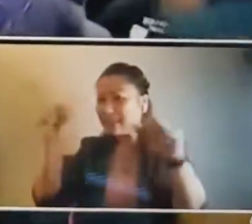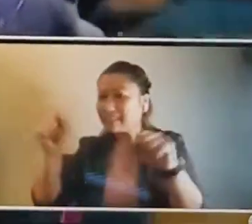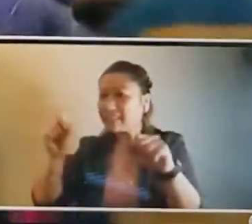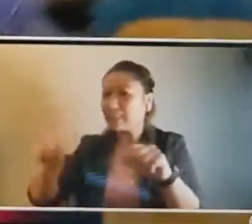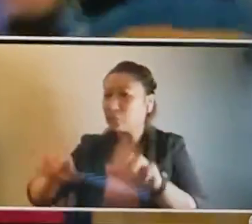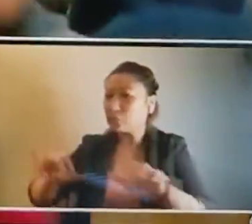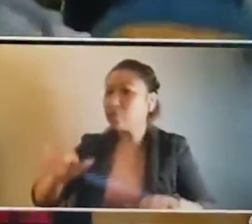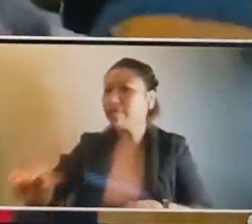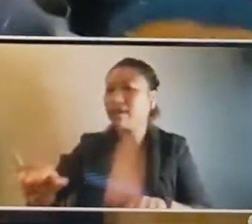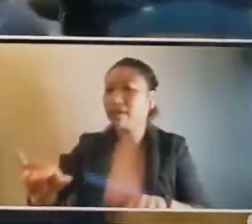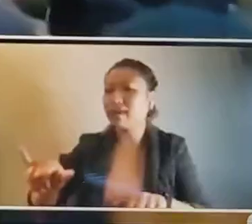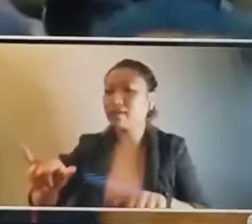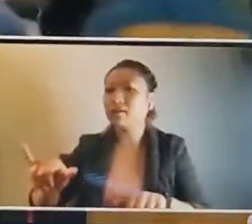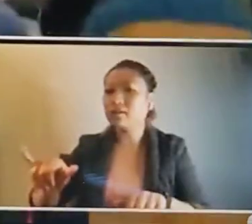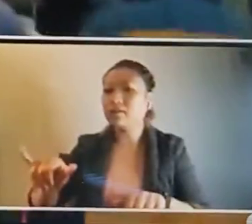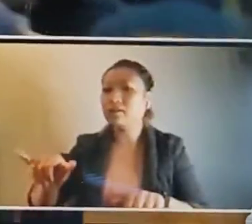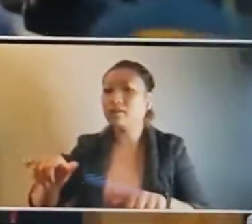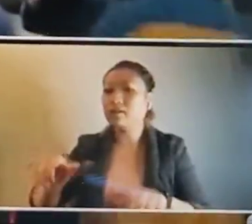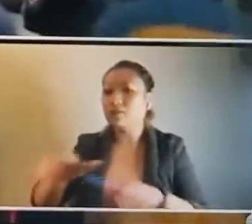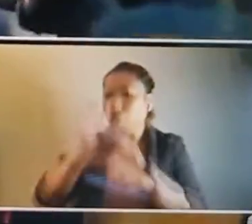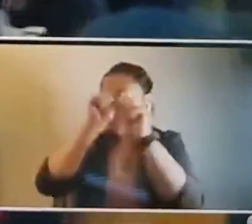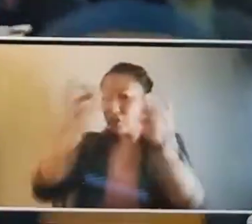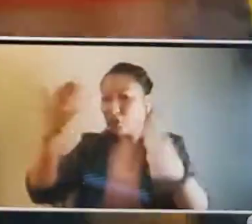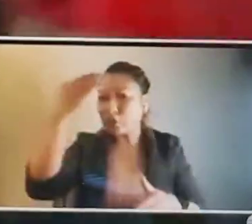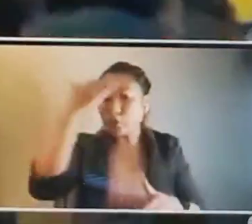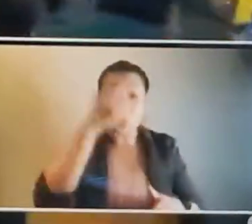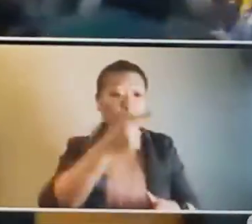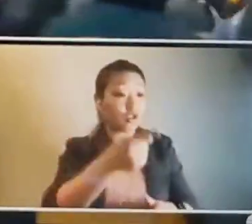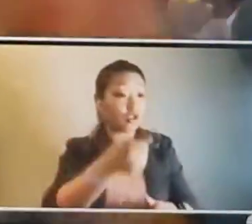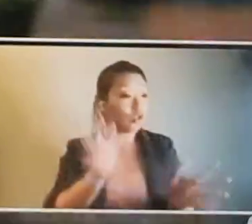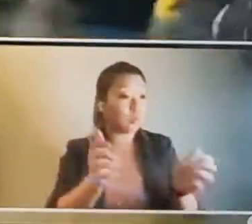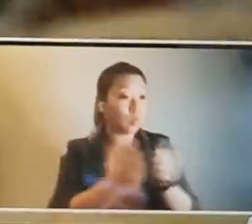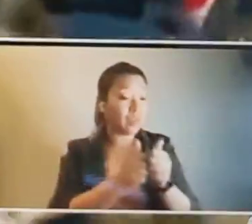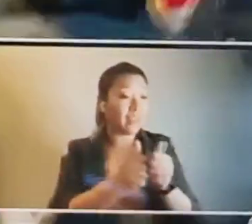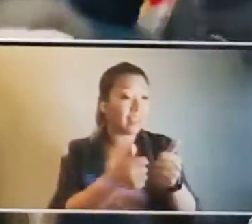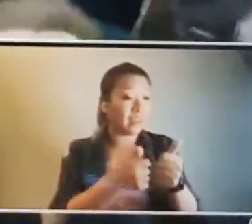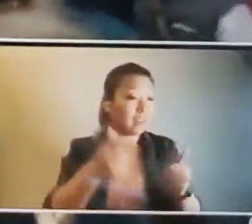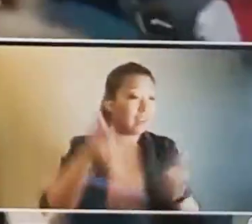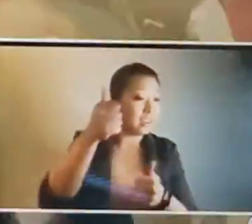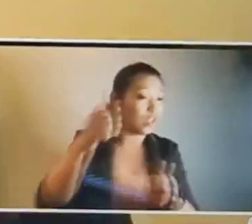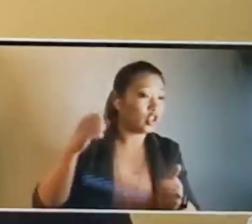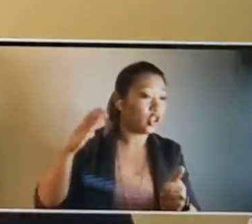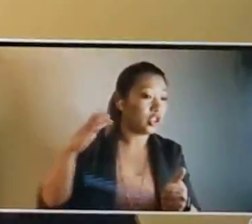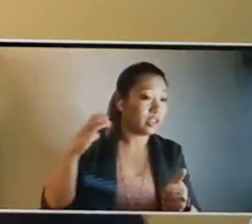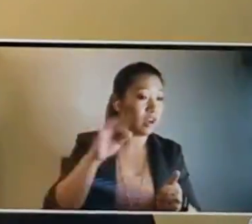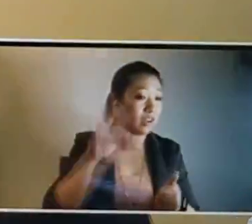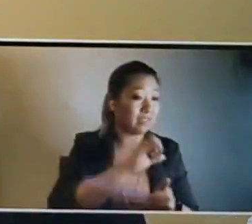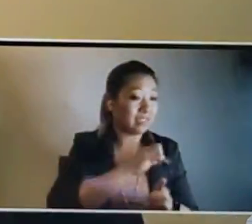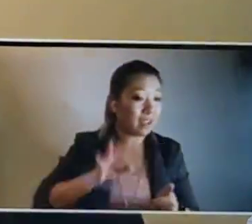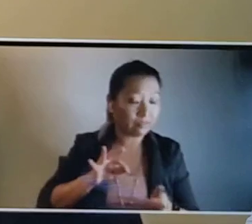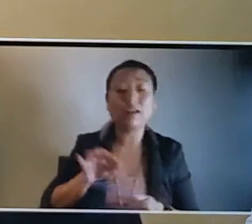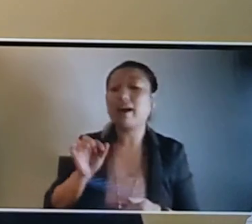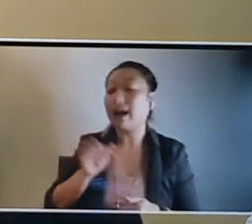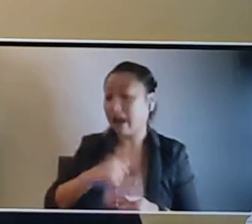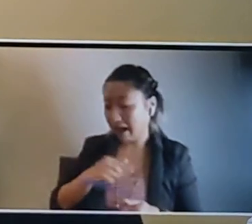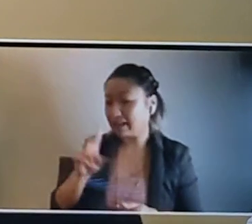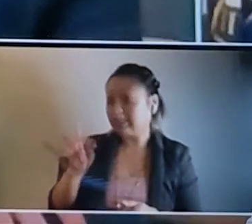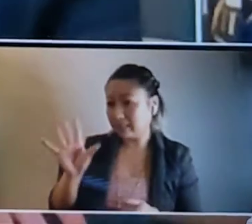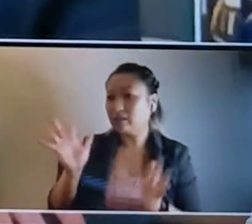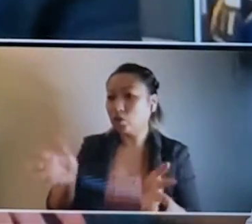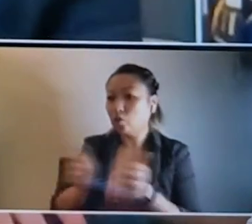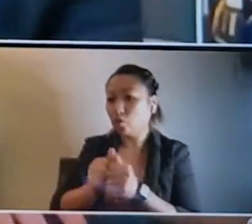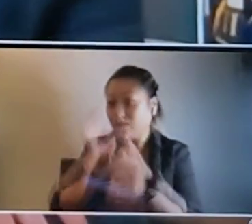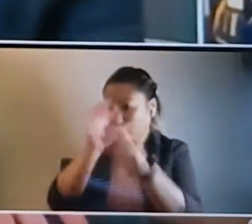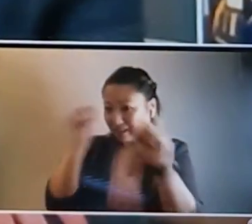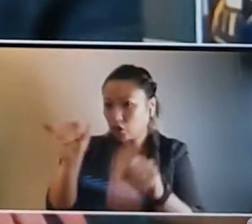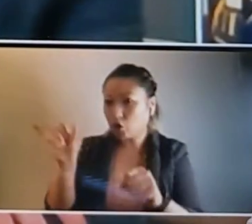staff? I've spoken to the president. I've spoken to other people in there, into the White House as well. Who else reached out to Ms. Trump that you know